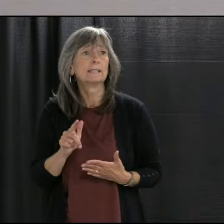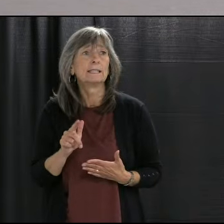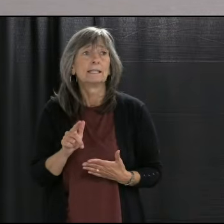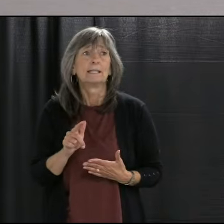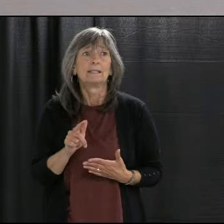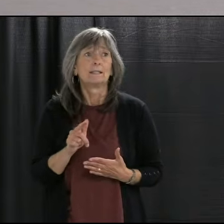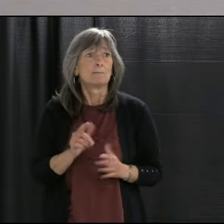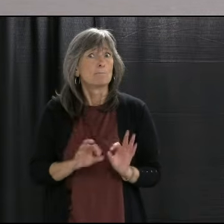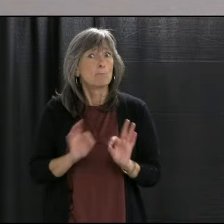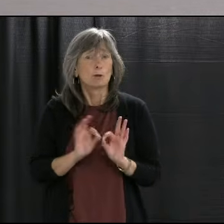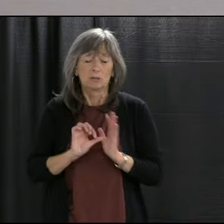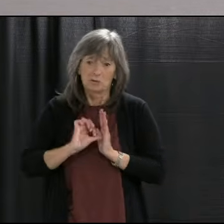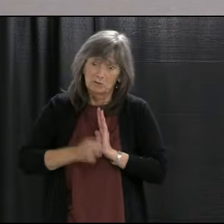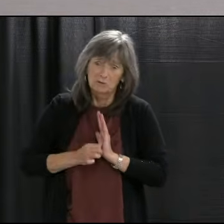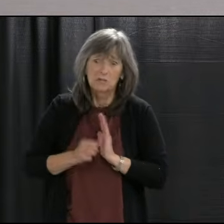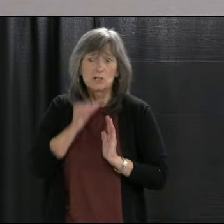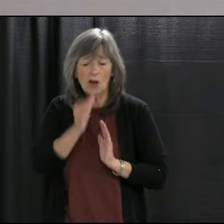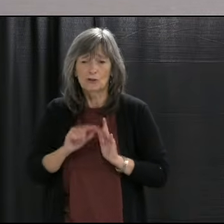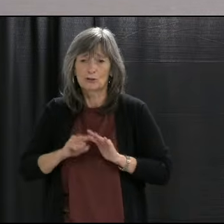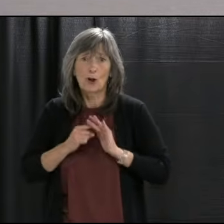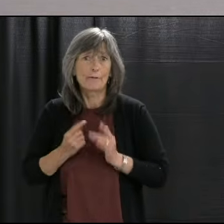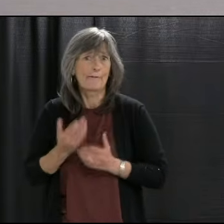a fire right now?